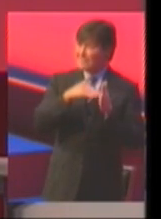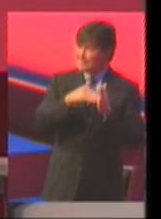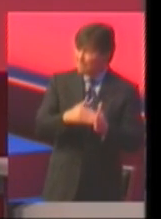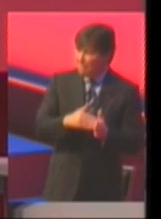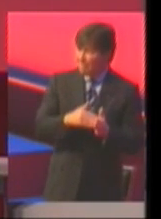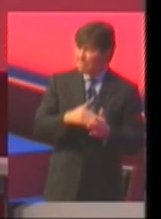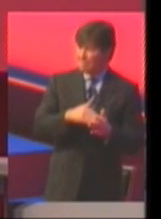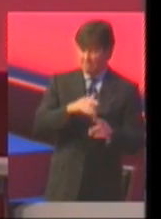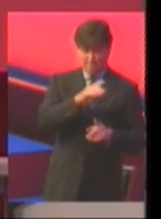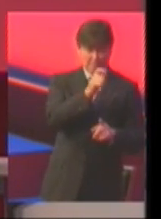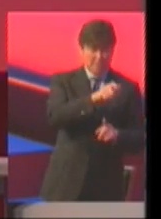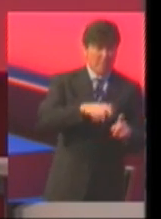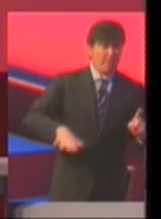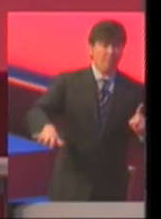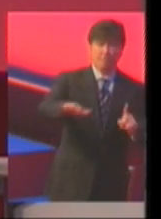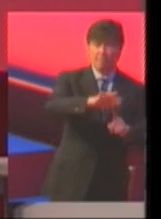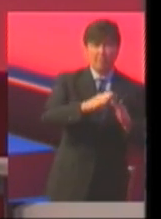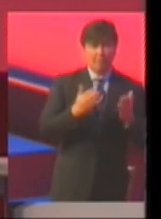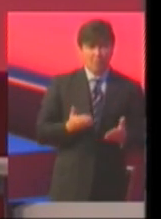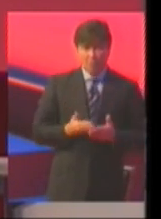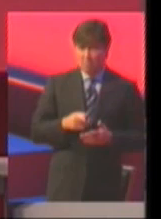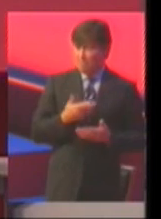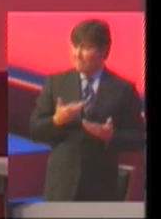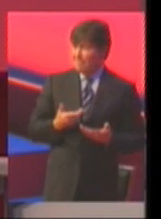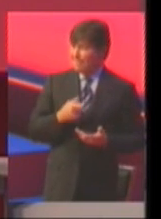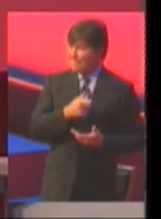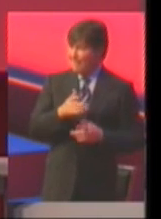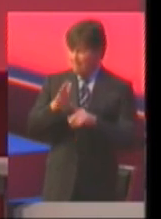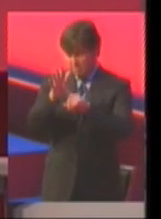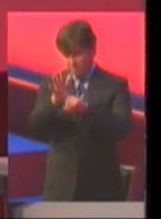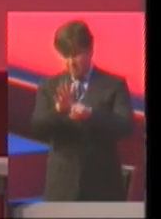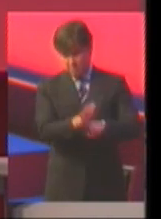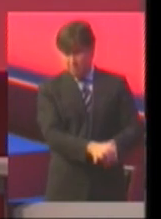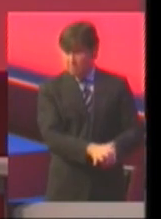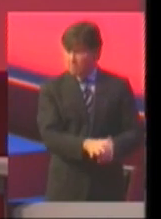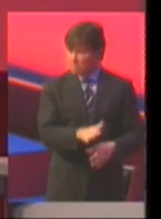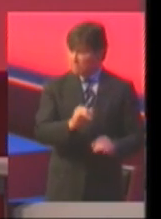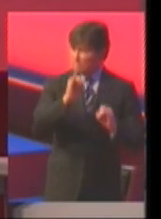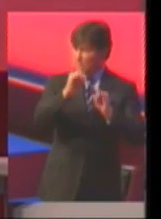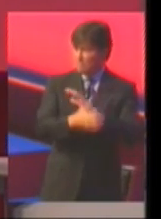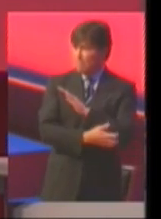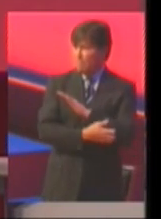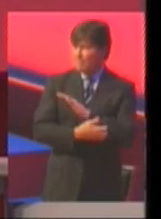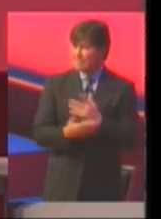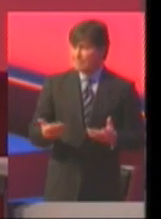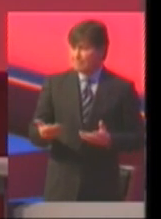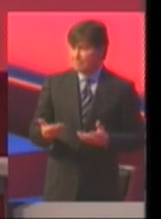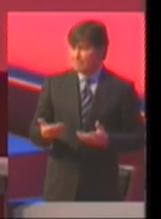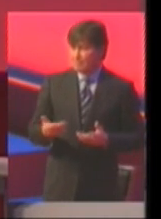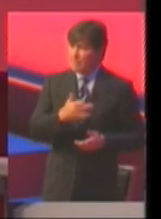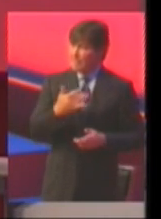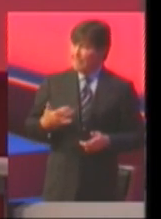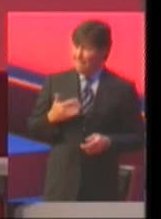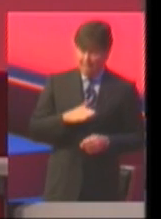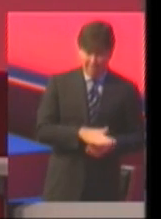more of our fellow citizens on this planet are now being pushed into lives lived in extreme poverty. That means a life